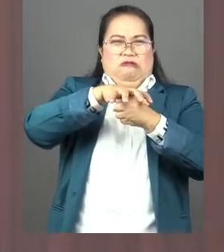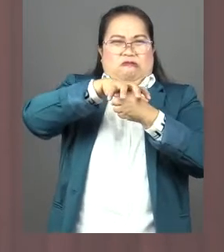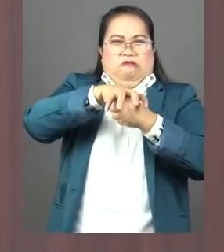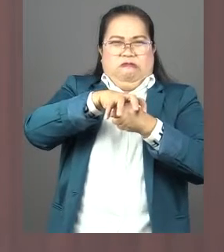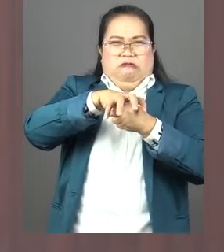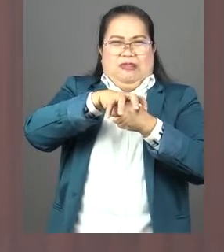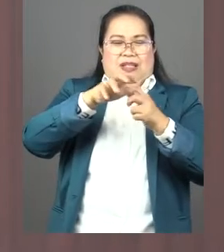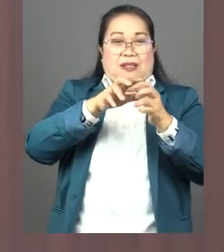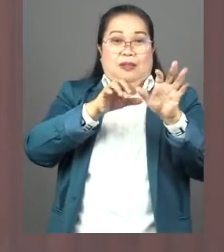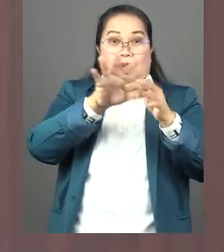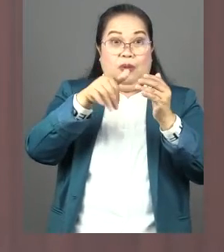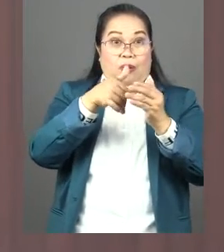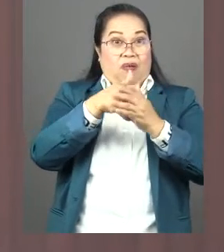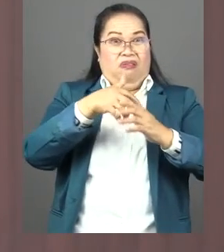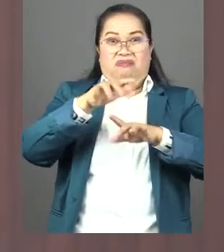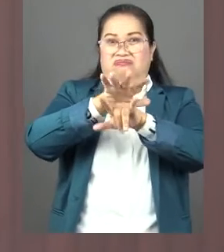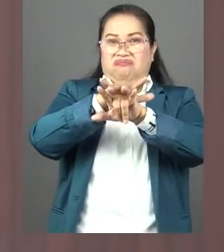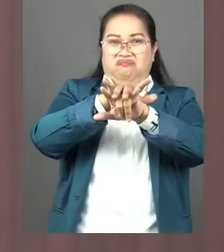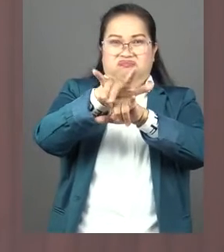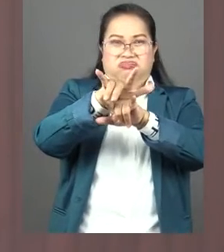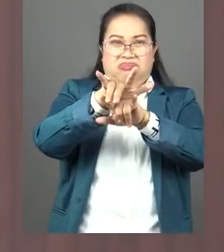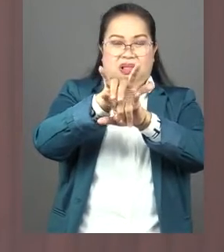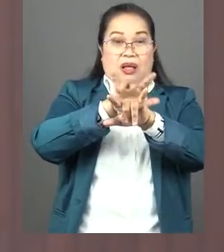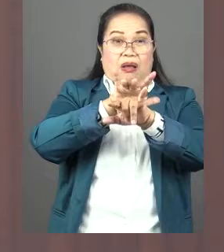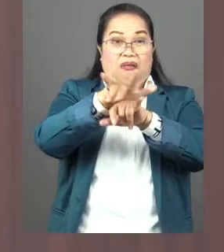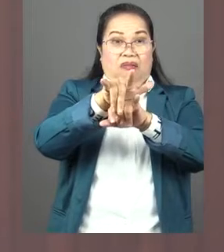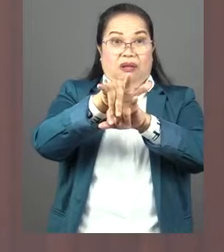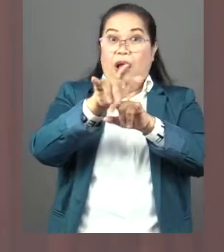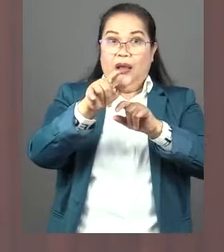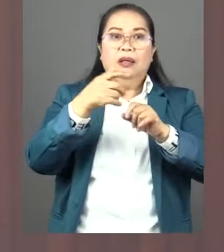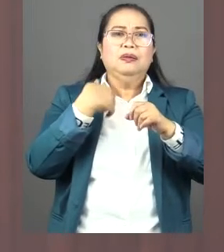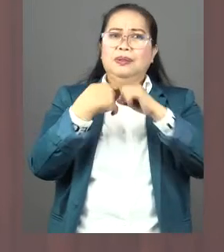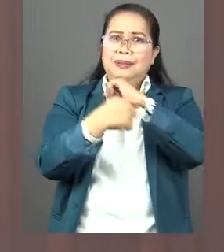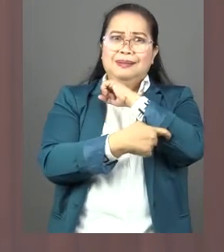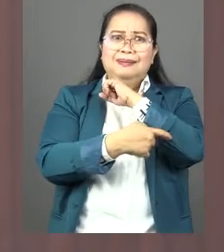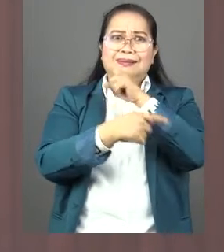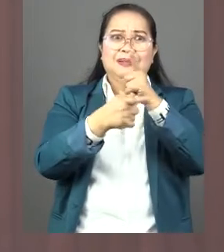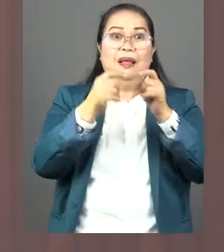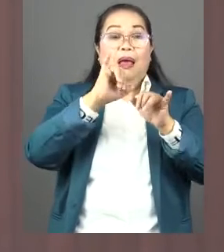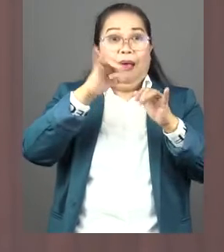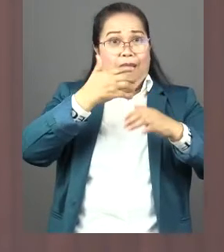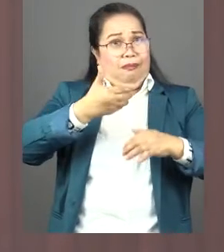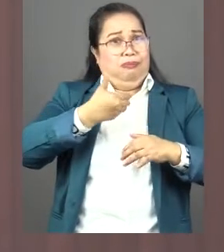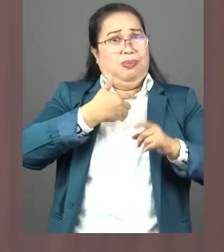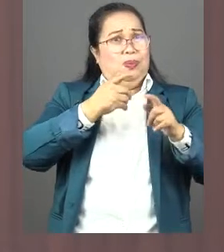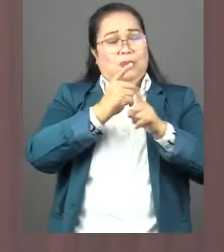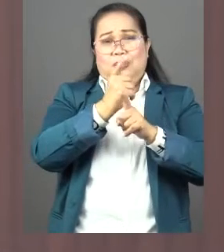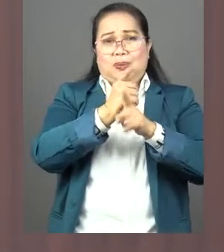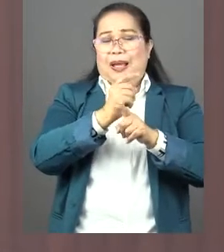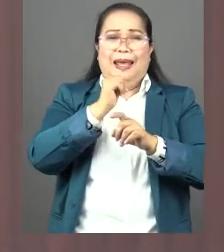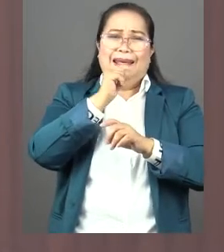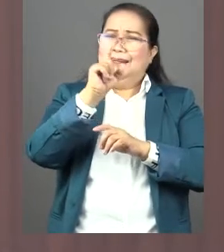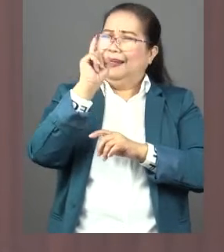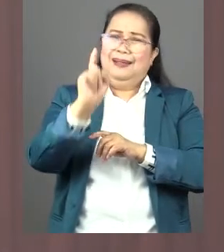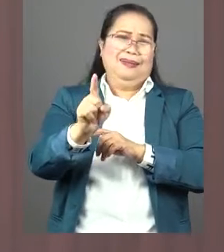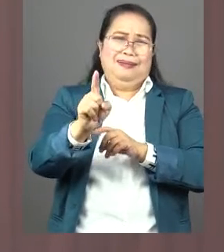teetotalers. You're actually all hypocrites." We're tempted to think like that, right? "You're all self-righteous." That's not true. That's not fair.